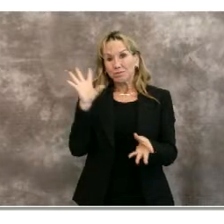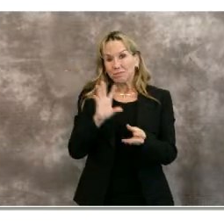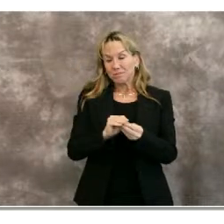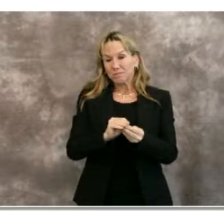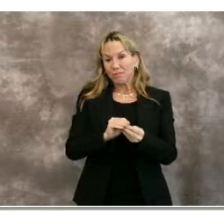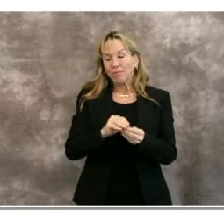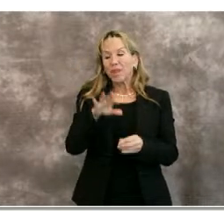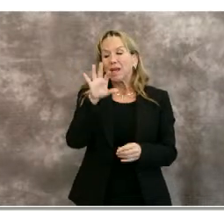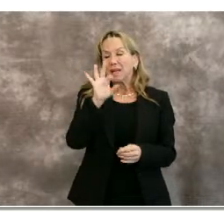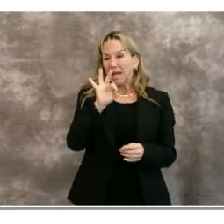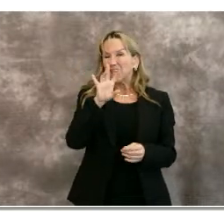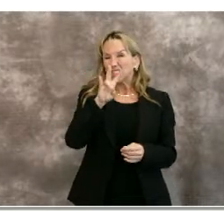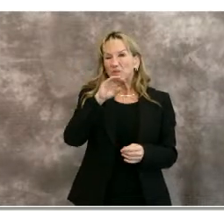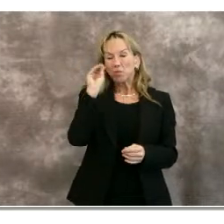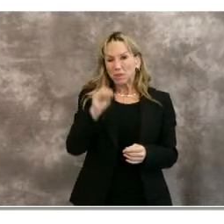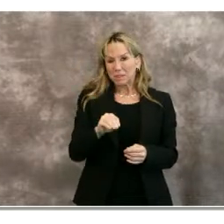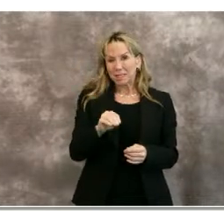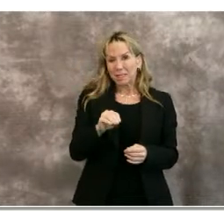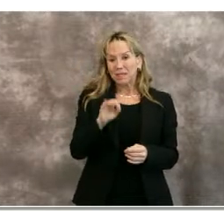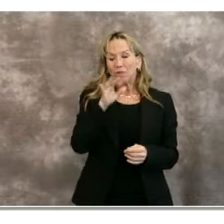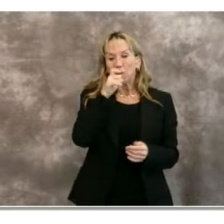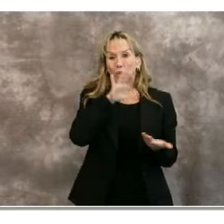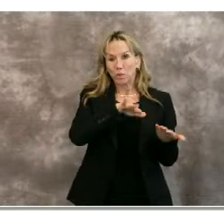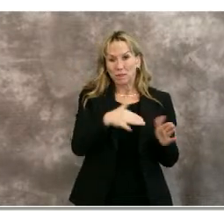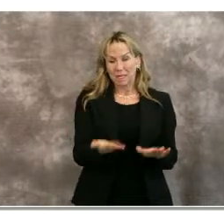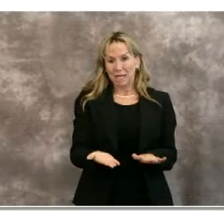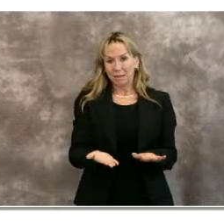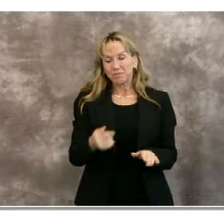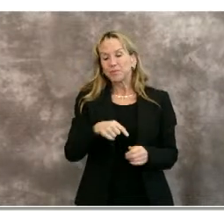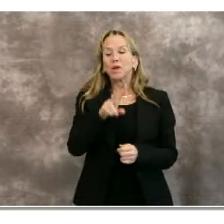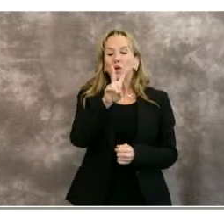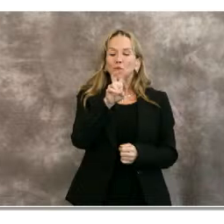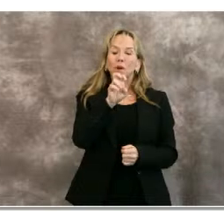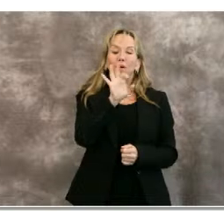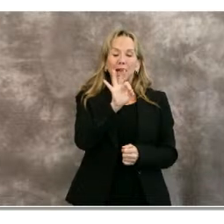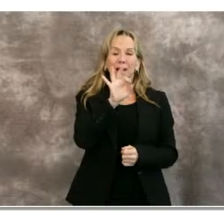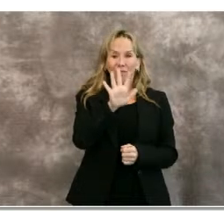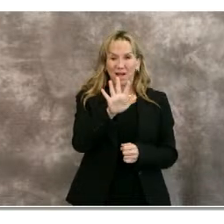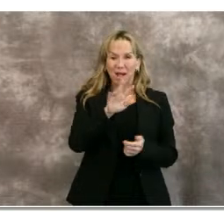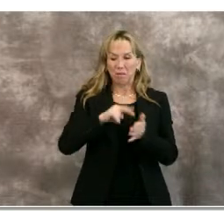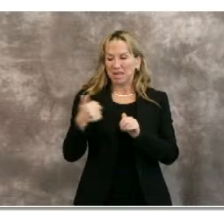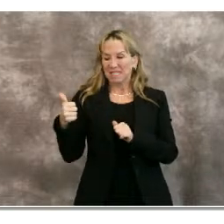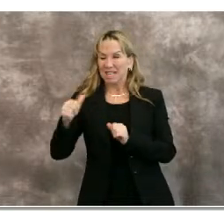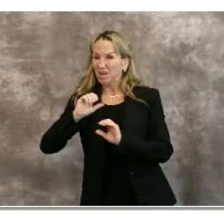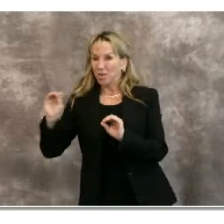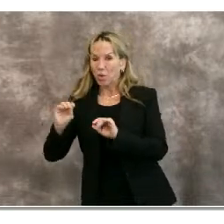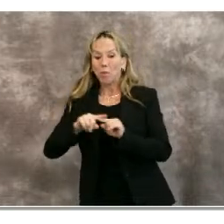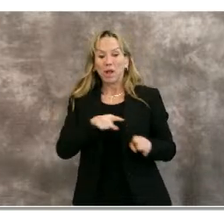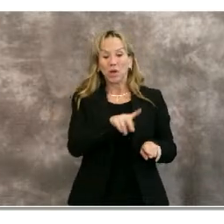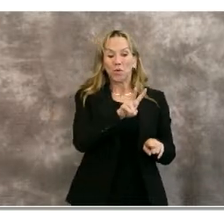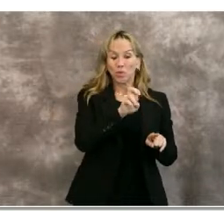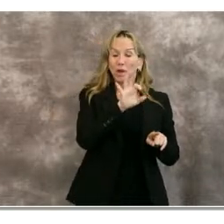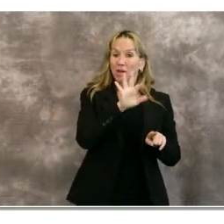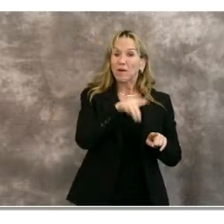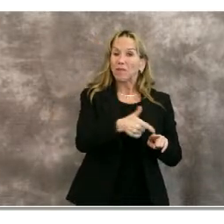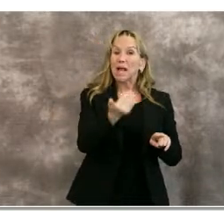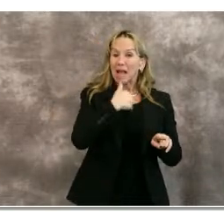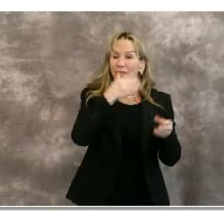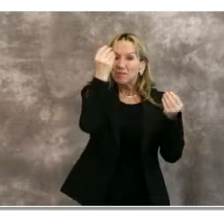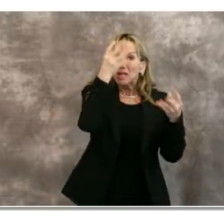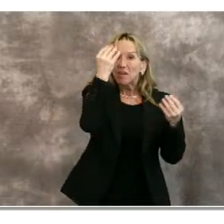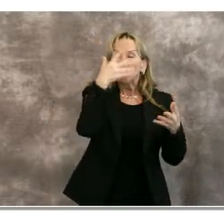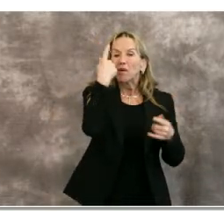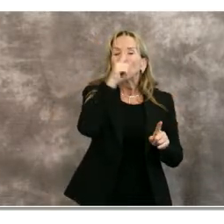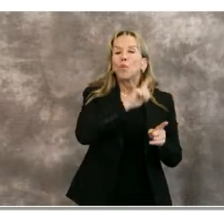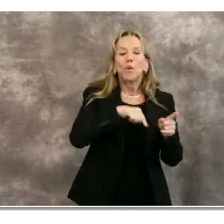for 97%, or 295 of the 305 total, which means this is data for